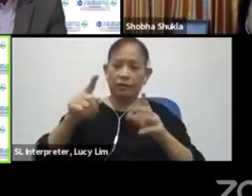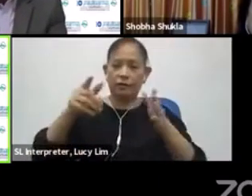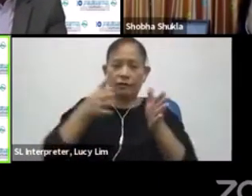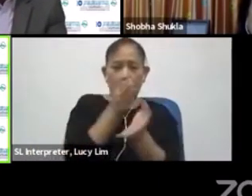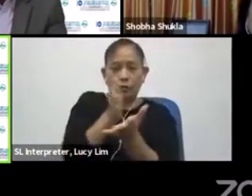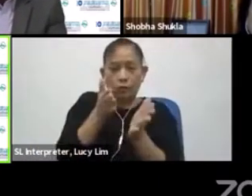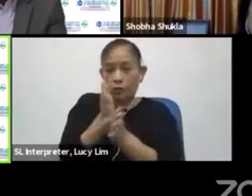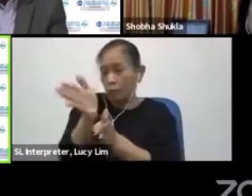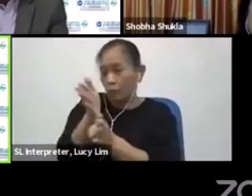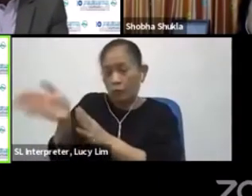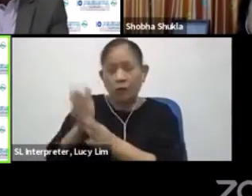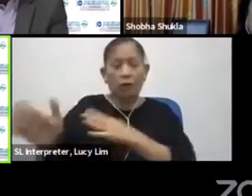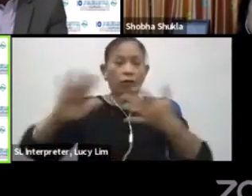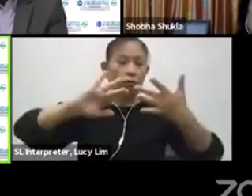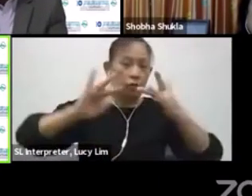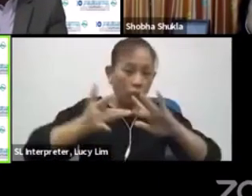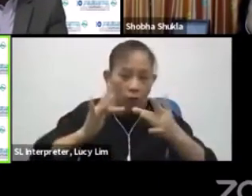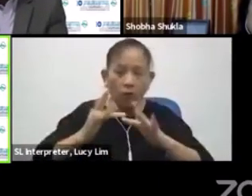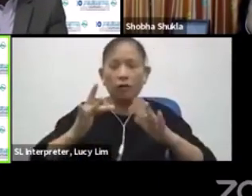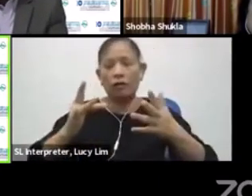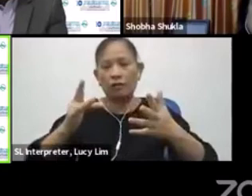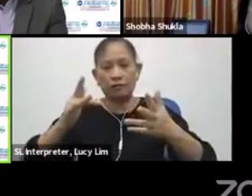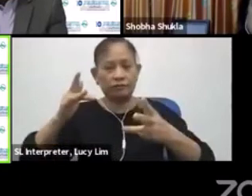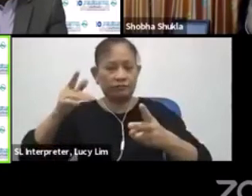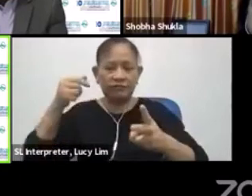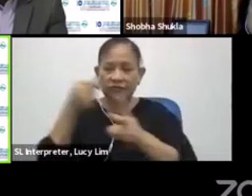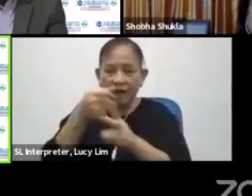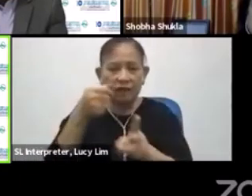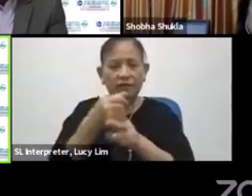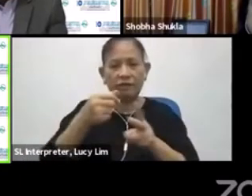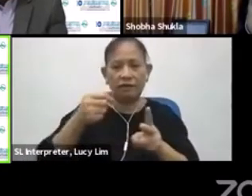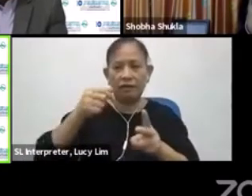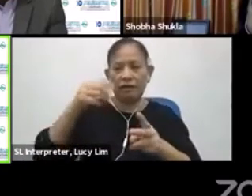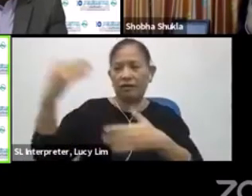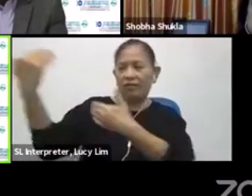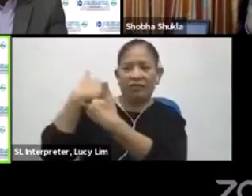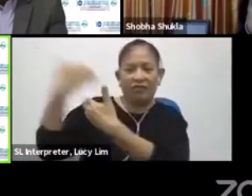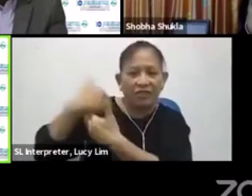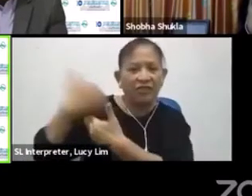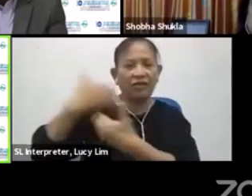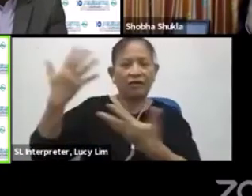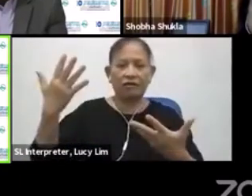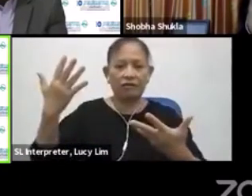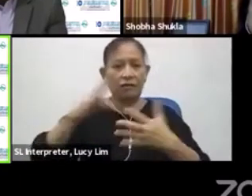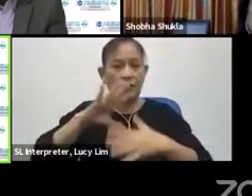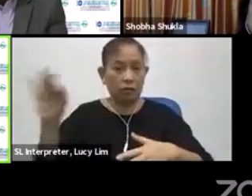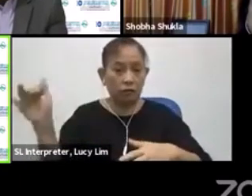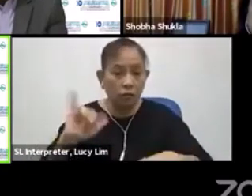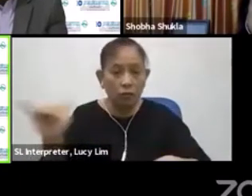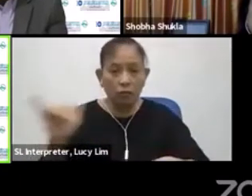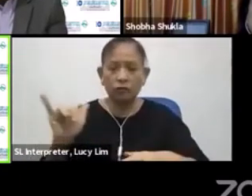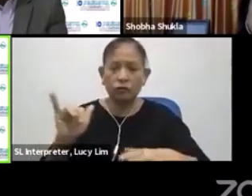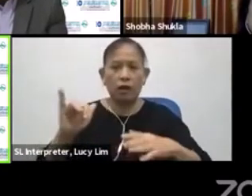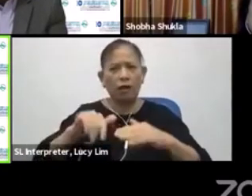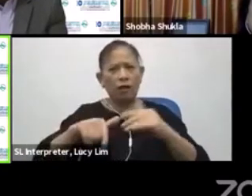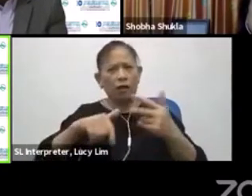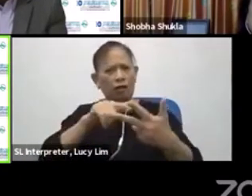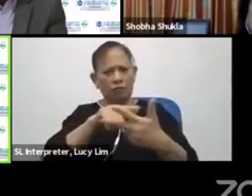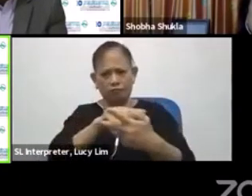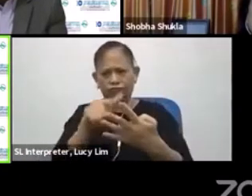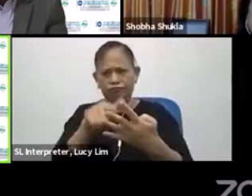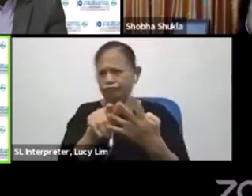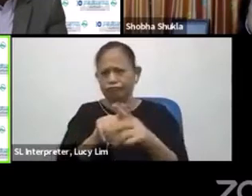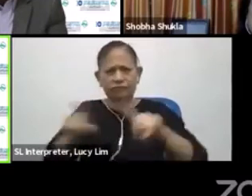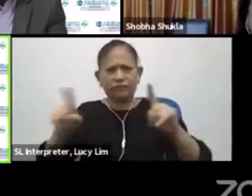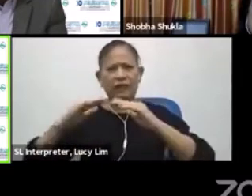online violence, you know, technology-induced violence, harassment, but also, you know, beyond that, also, you know, increased levels